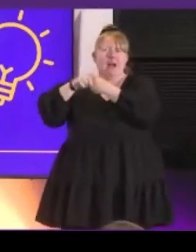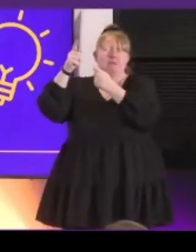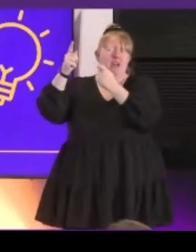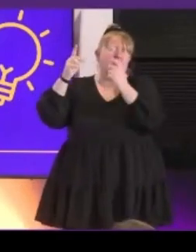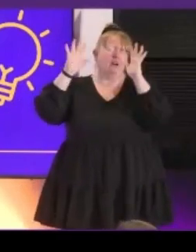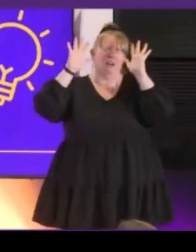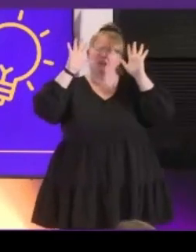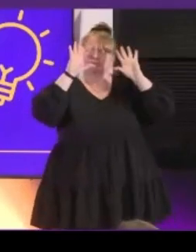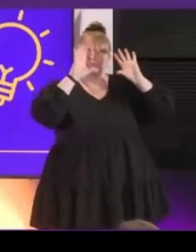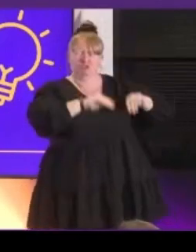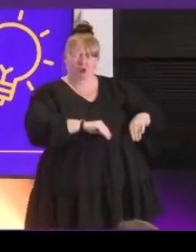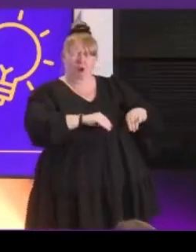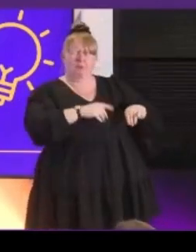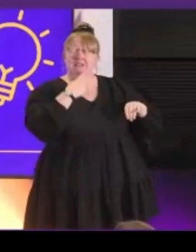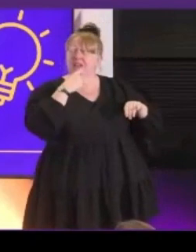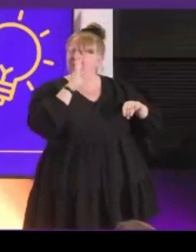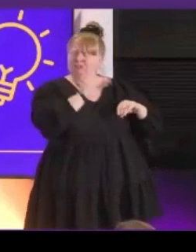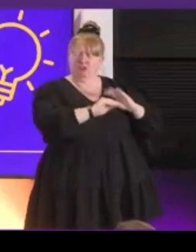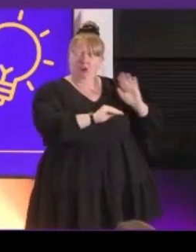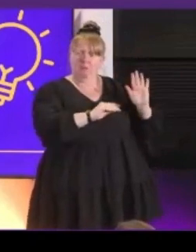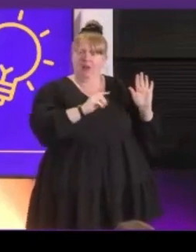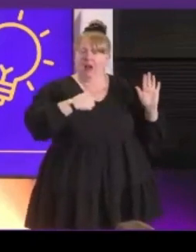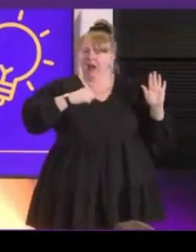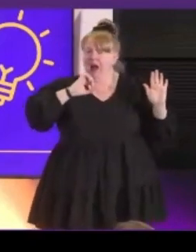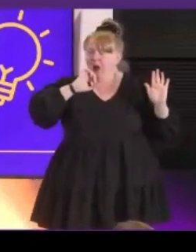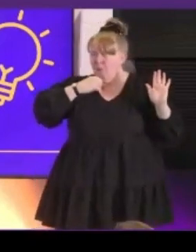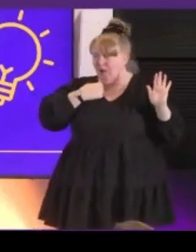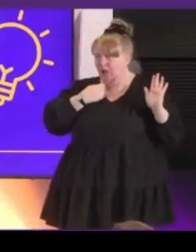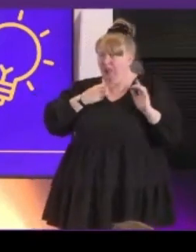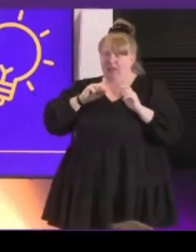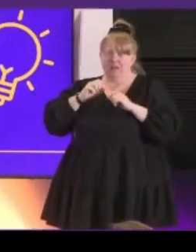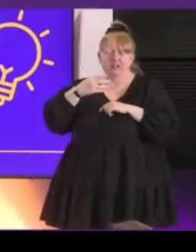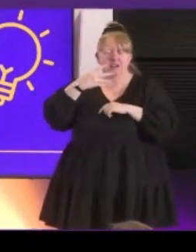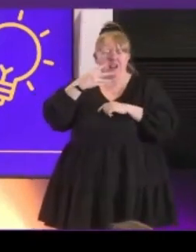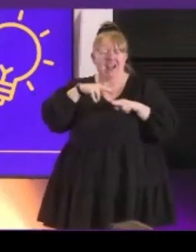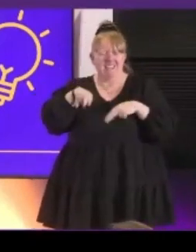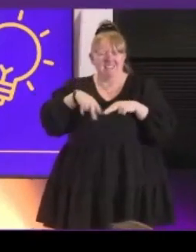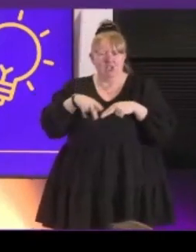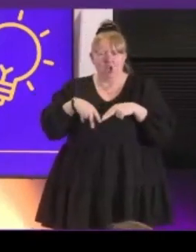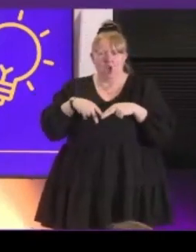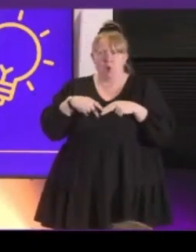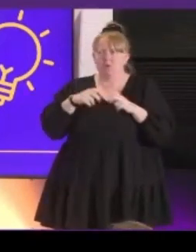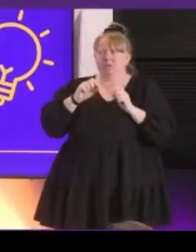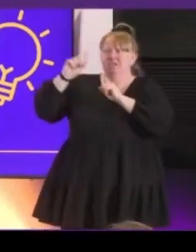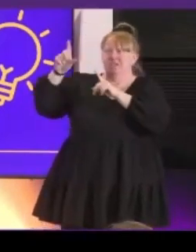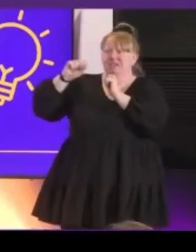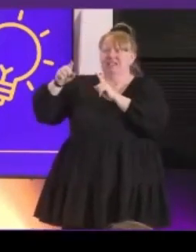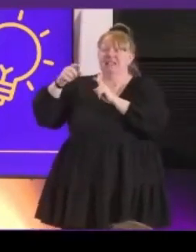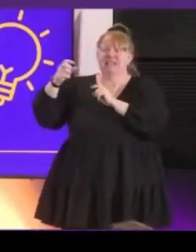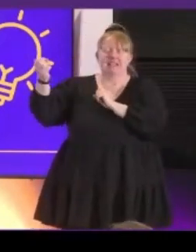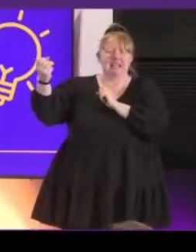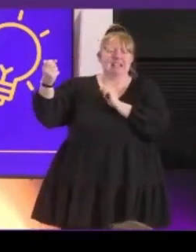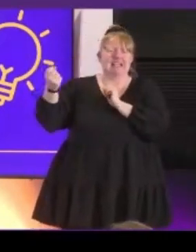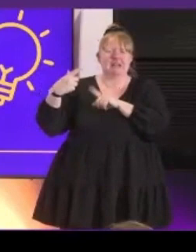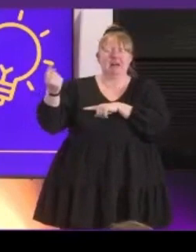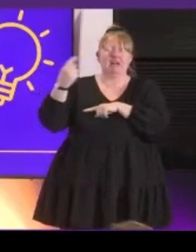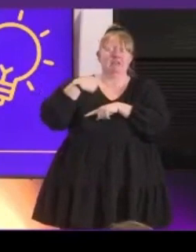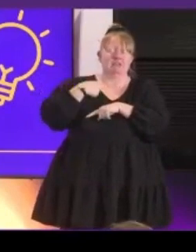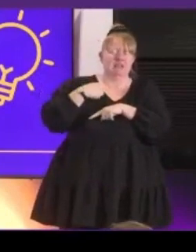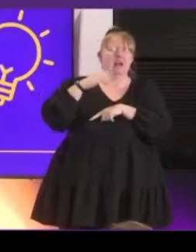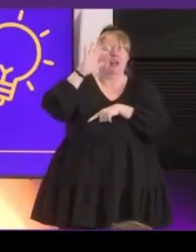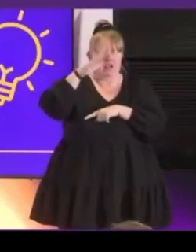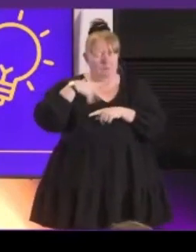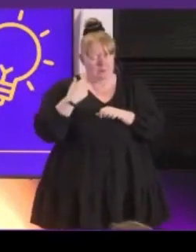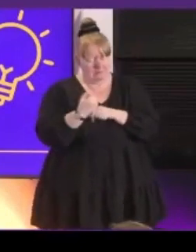too difficult, just tell me to stop, and I will. So I sent them 9 videos. They sent me an email saying, look, we're making the product,